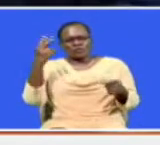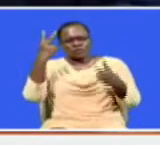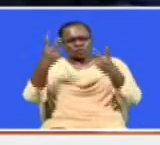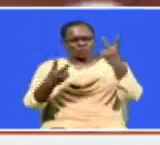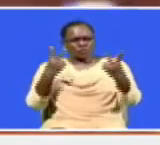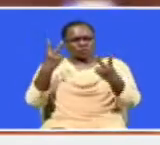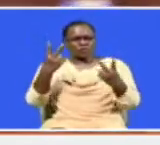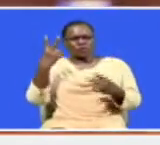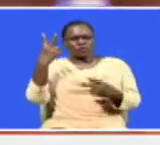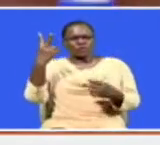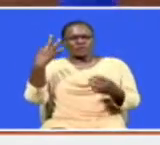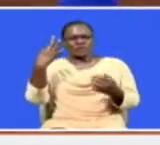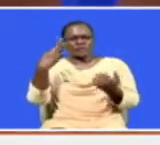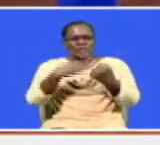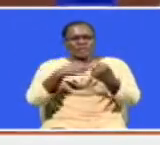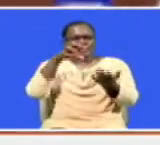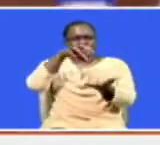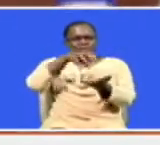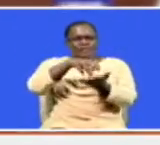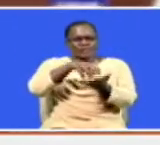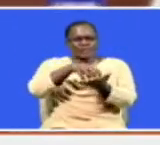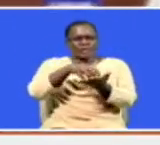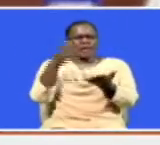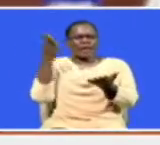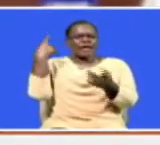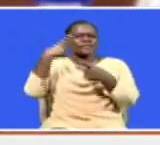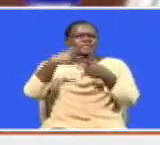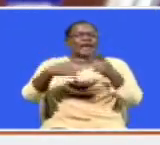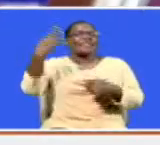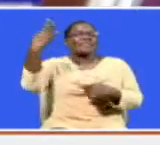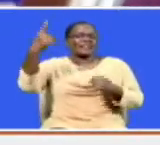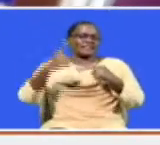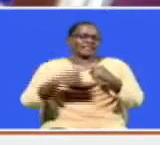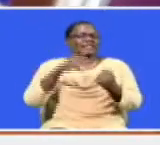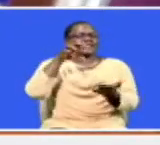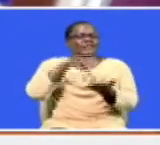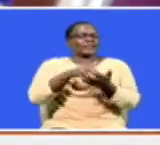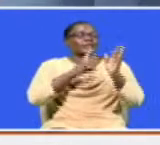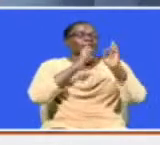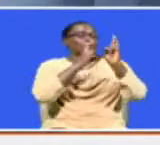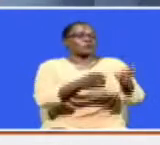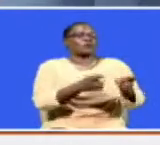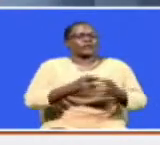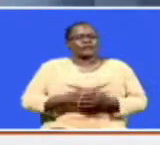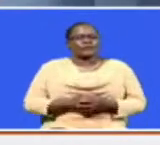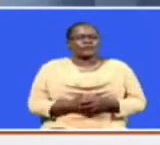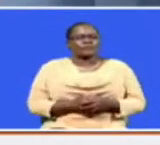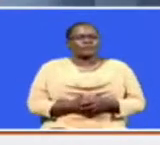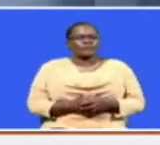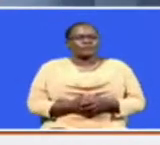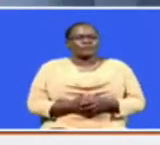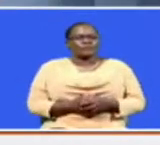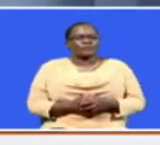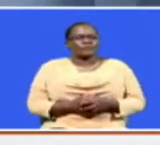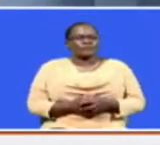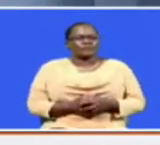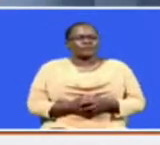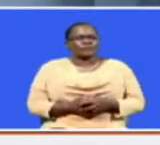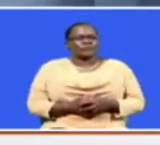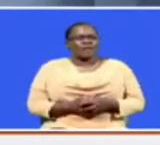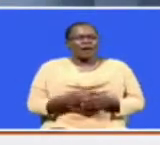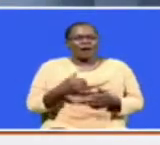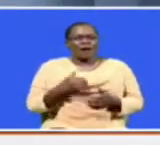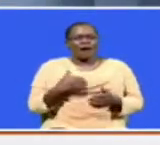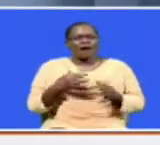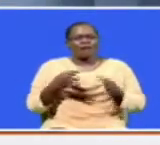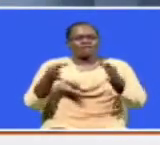2022, 28 cases were tackled, and last year, 36 cases were reported. There are two platforms that are